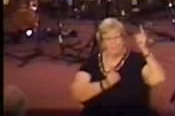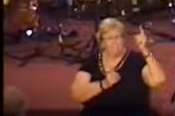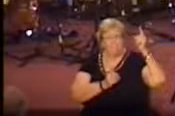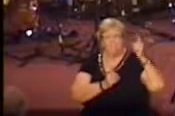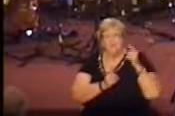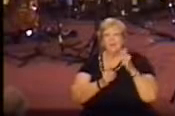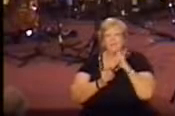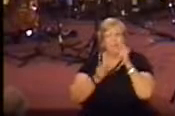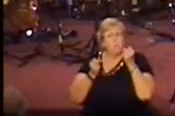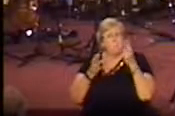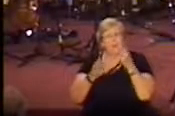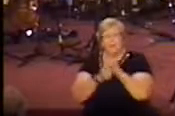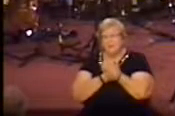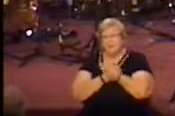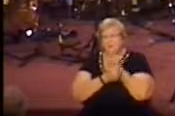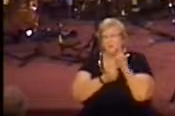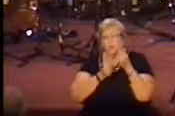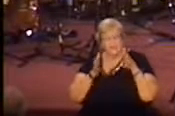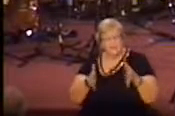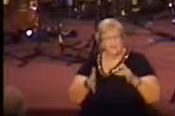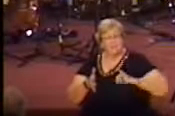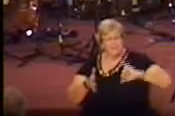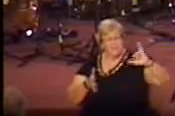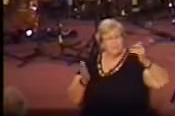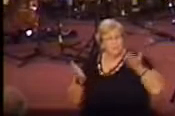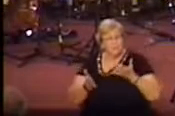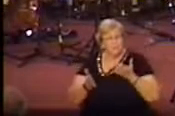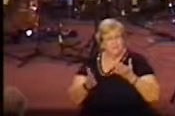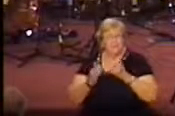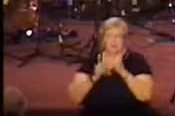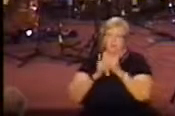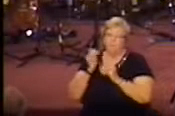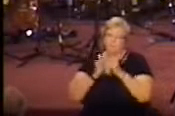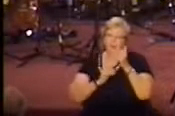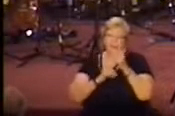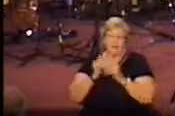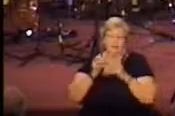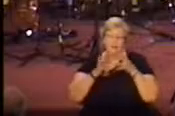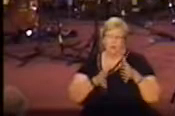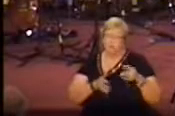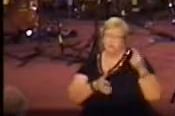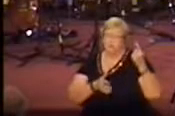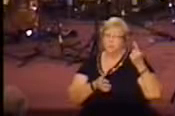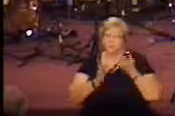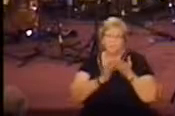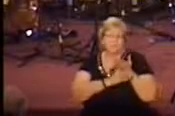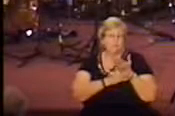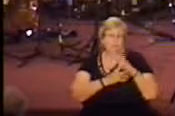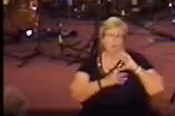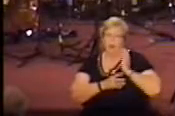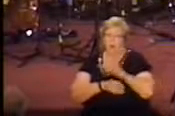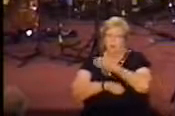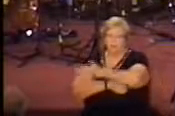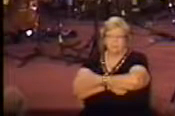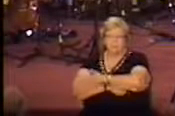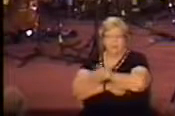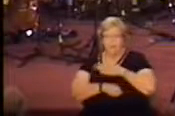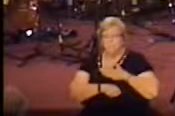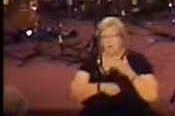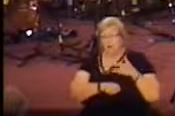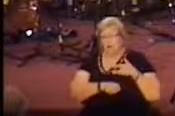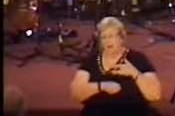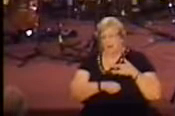So many loved ones left do stand, comforting loss throughout the land. My heart goes out to